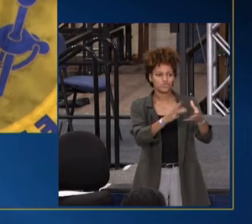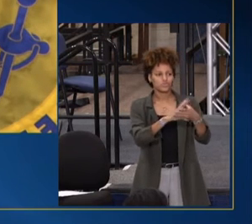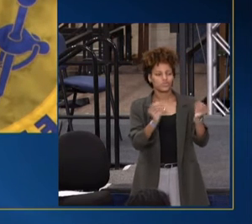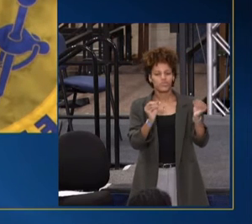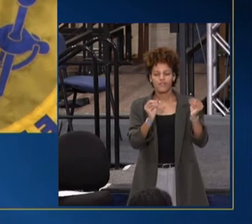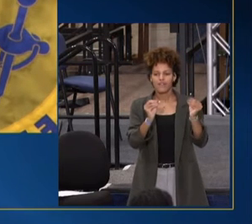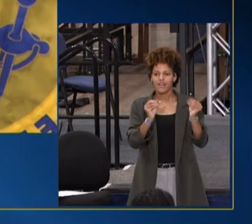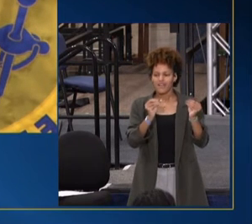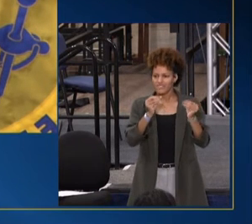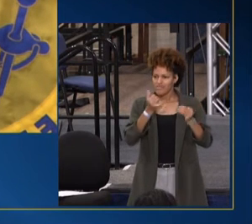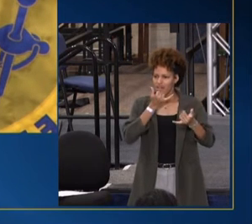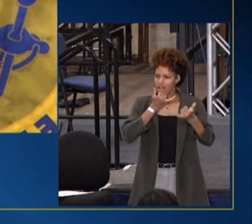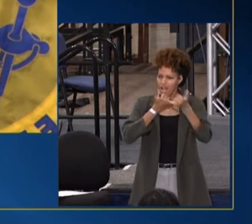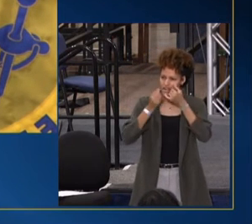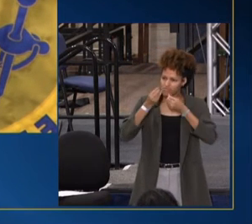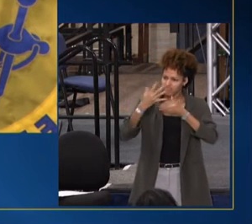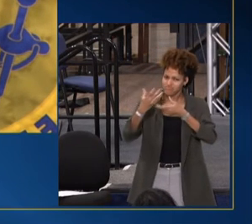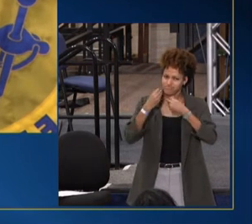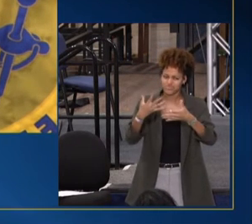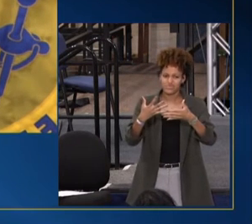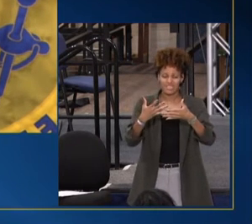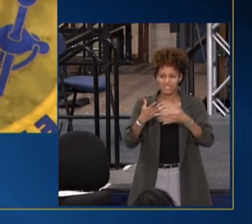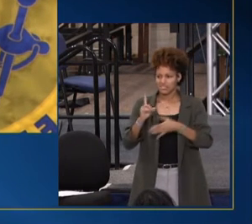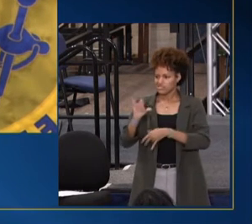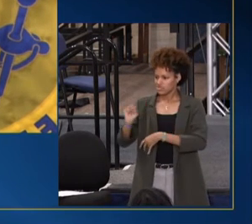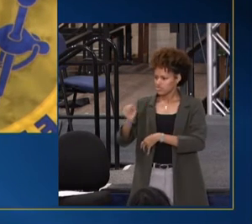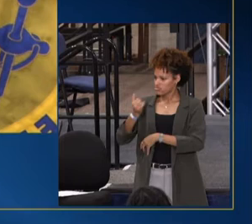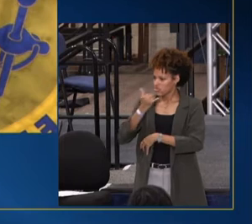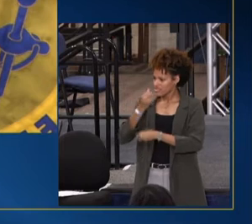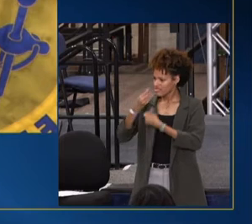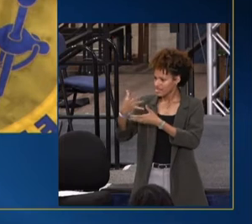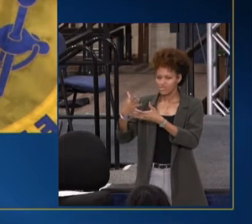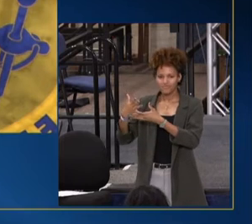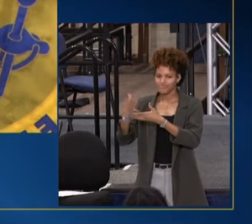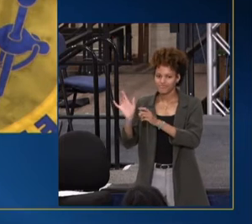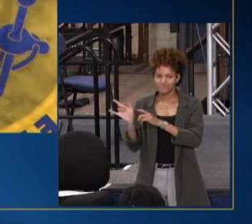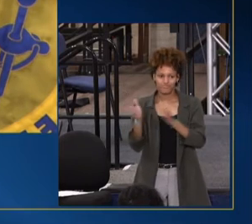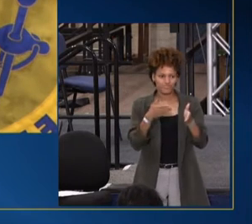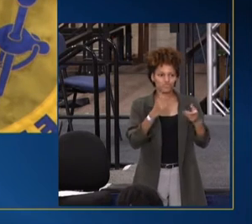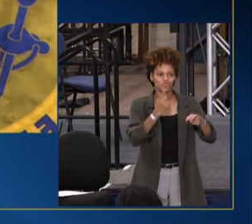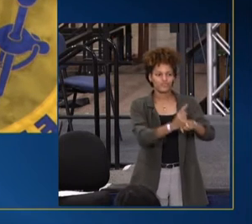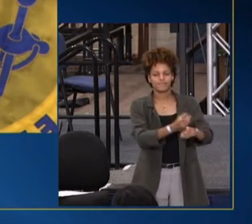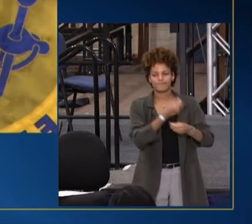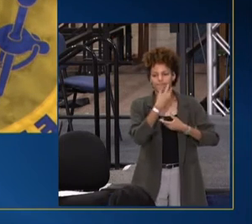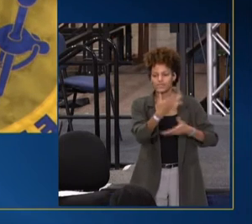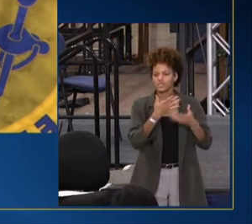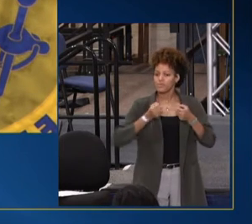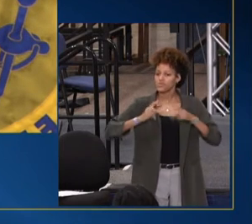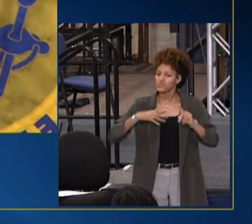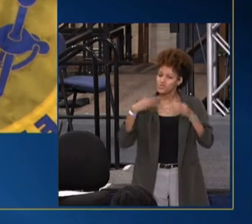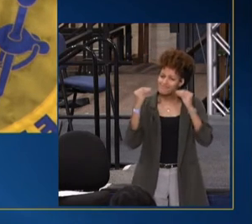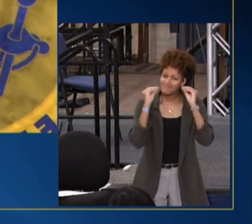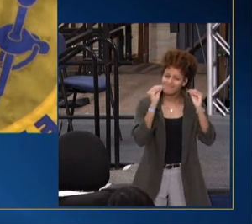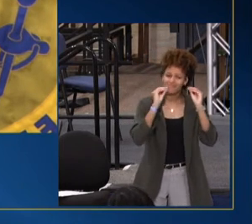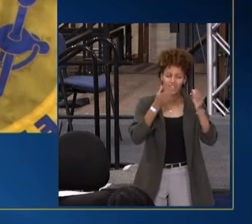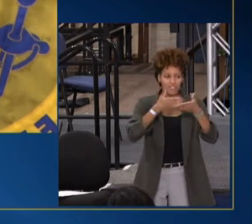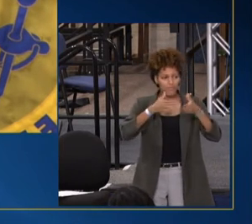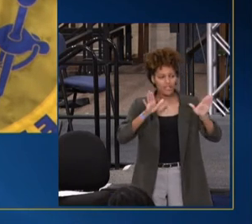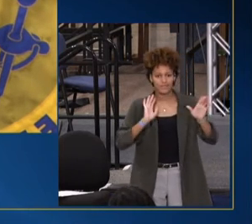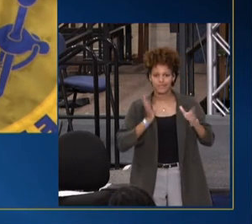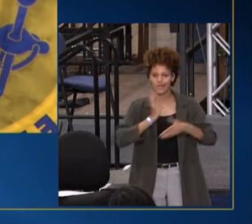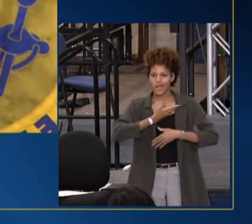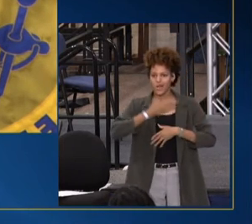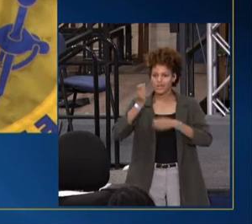the misinformation and overt disinformation that we are seeing. It's an opportunity to educate the public, and our